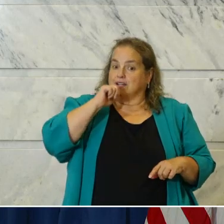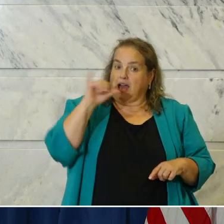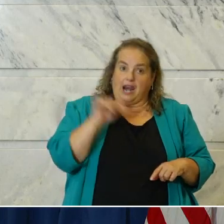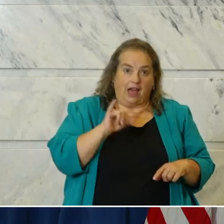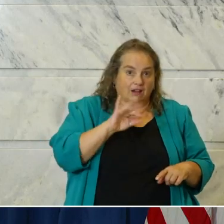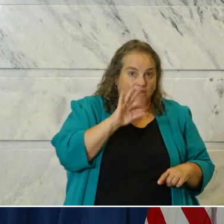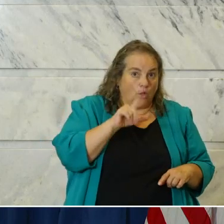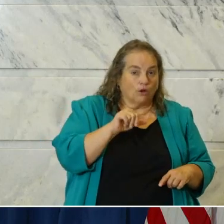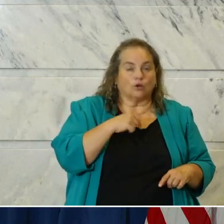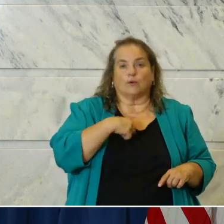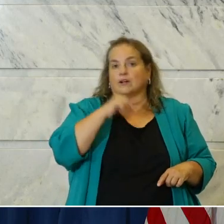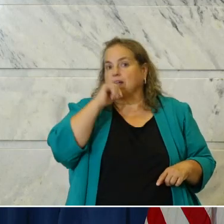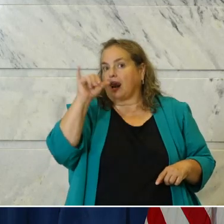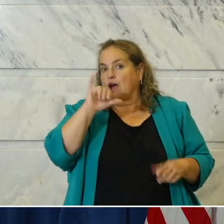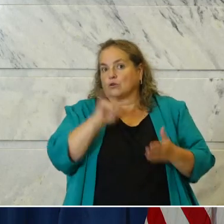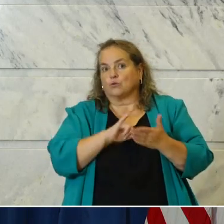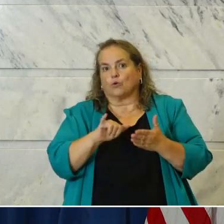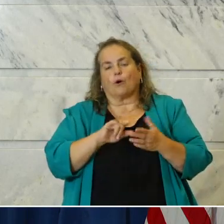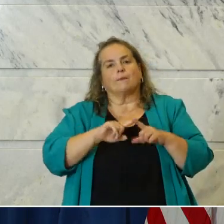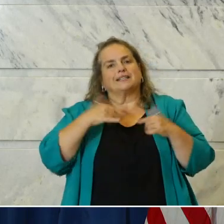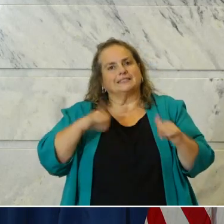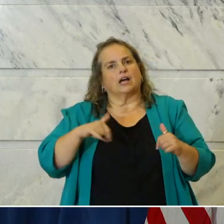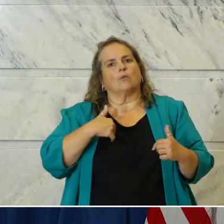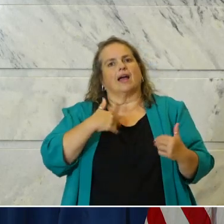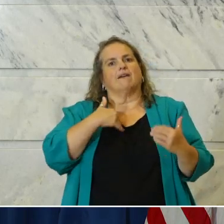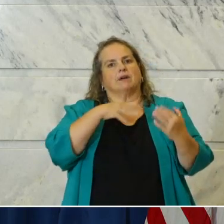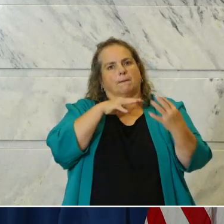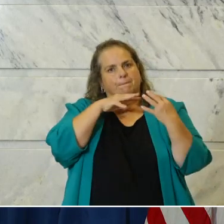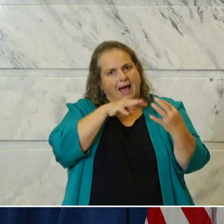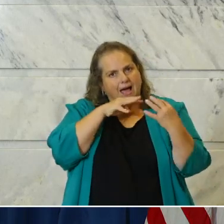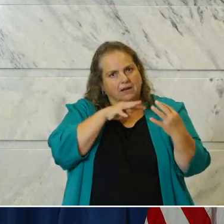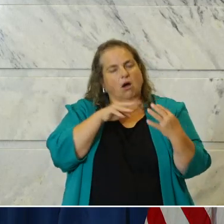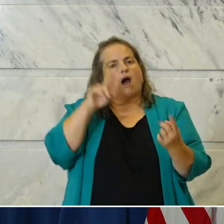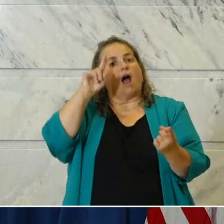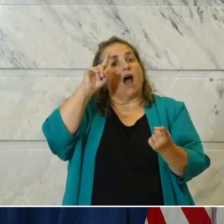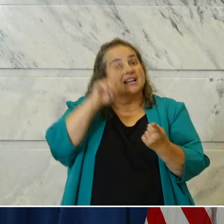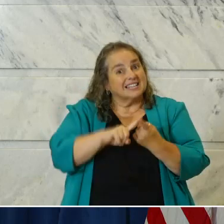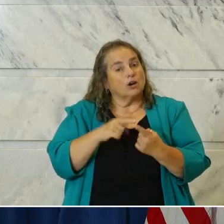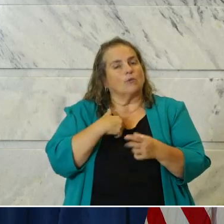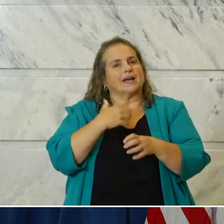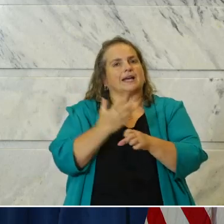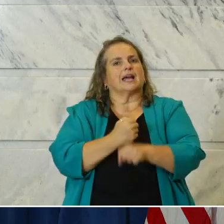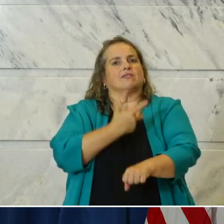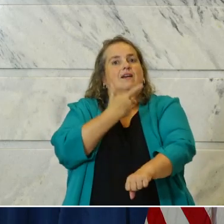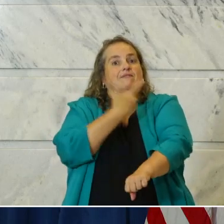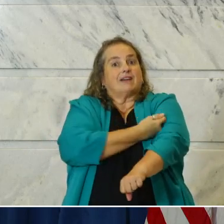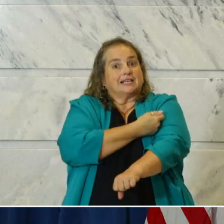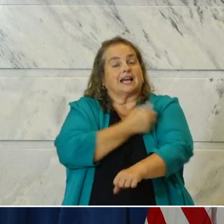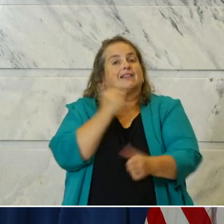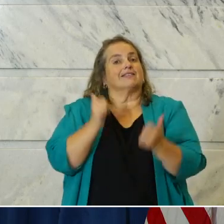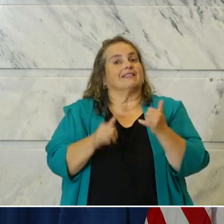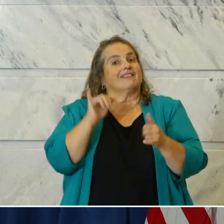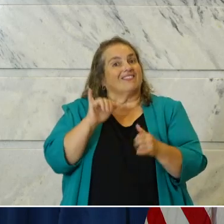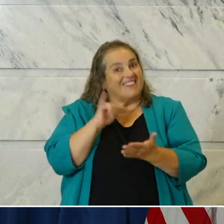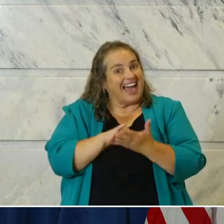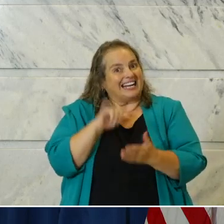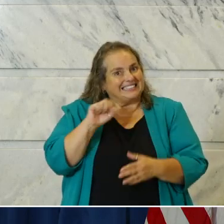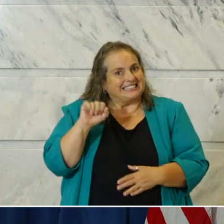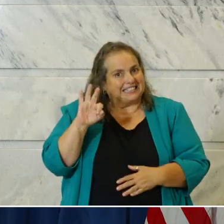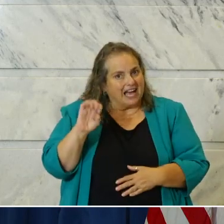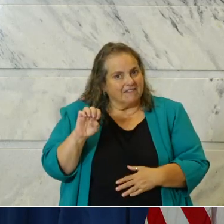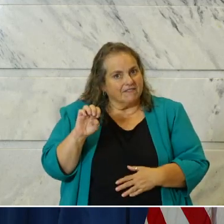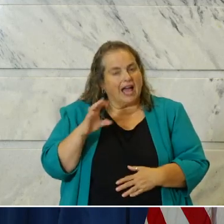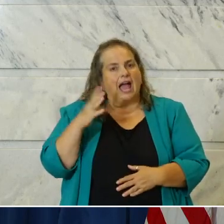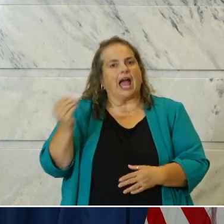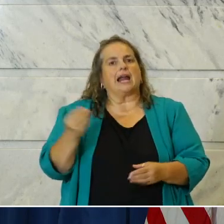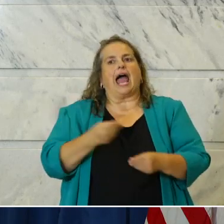Florida. The fact is that this battle is going to go on until that vaccine is safe and until it can get out there to everybody. And I don't want to